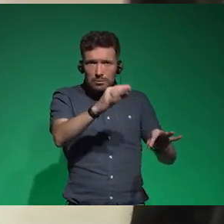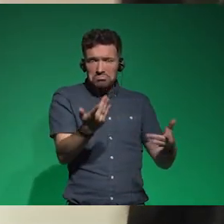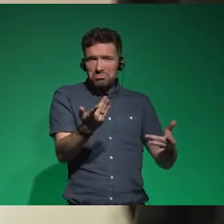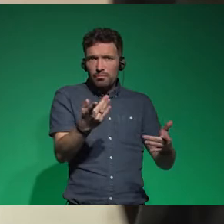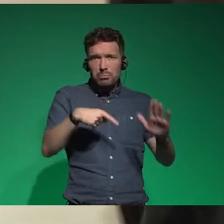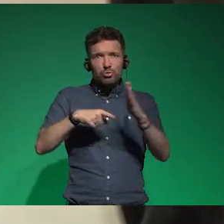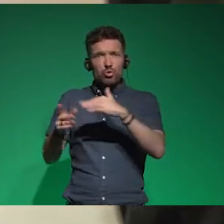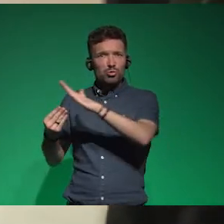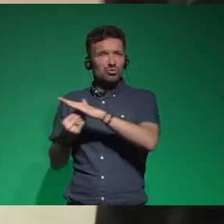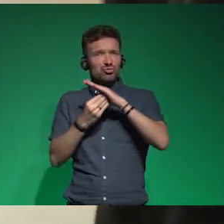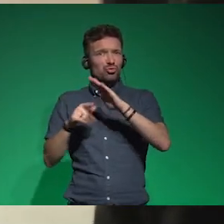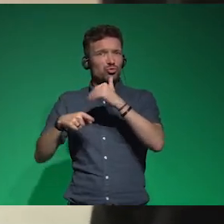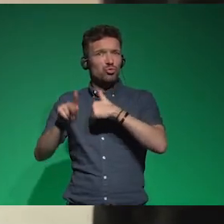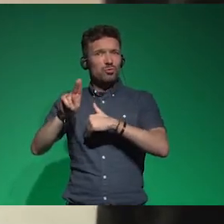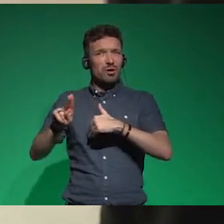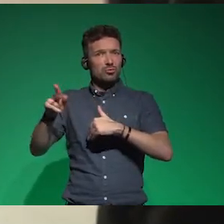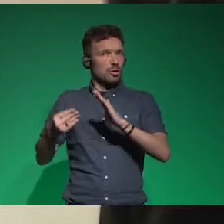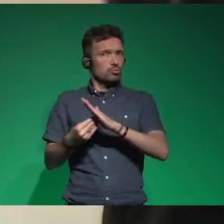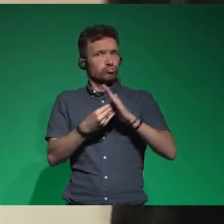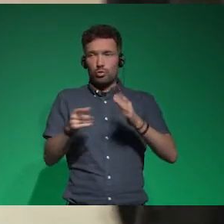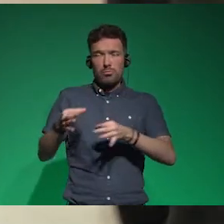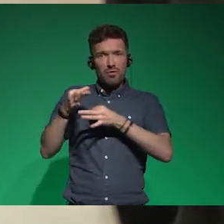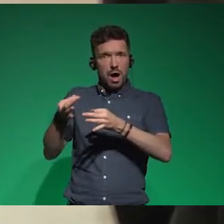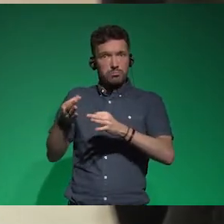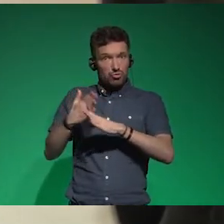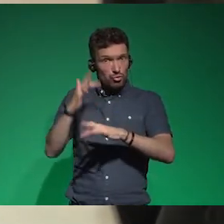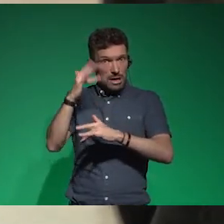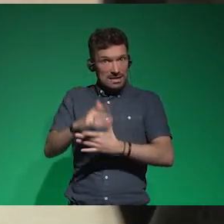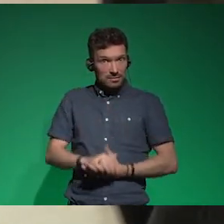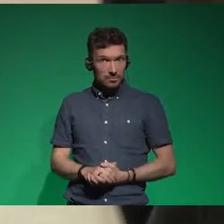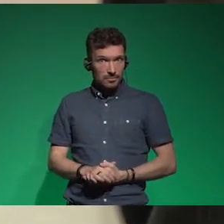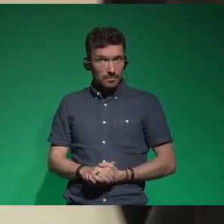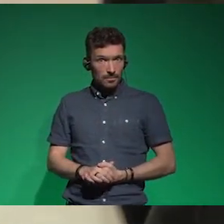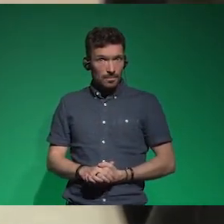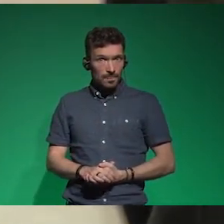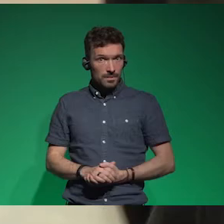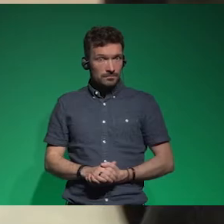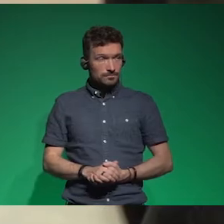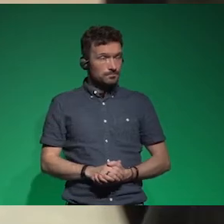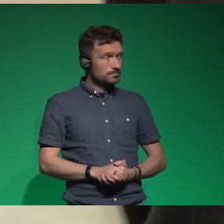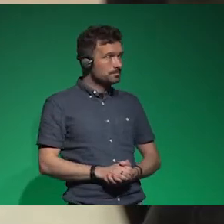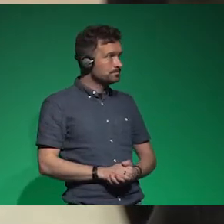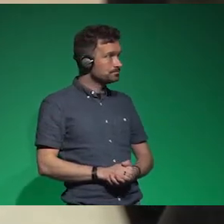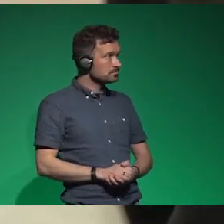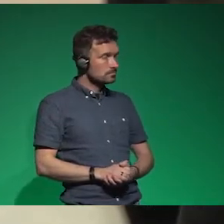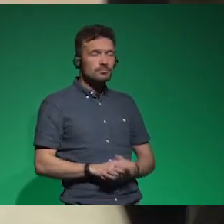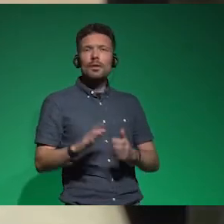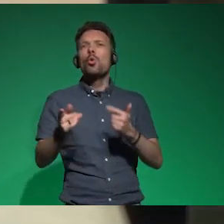do they trust in you? Do they feel like, do you think they feel familiar with you as well? Or is it